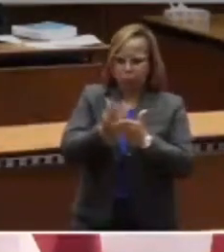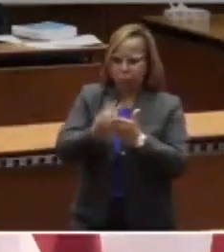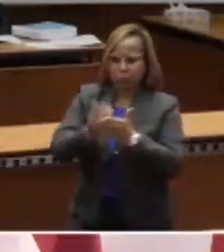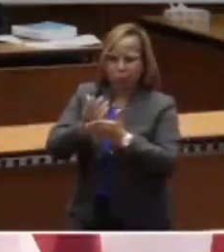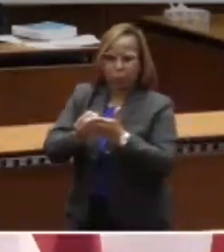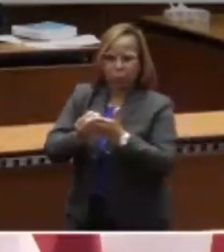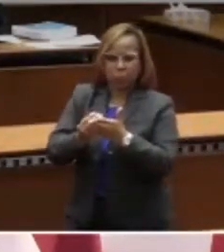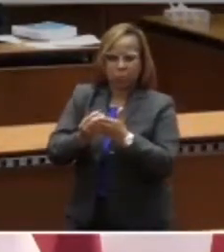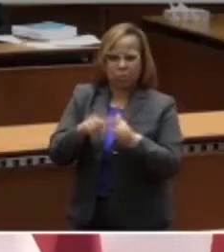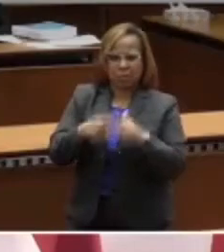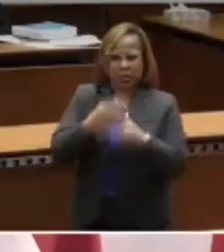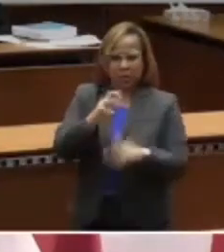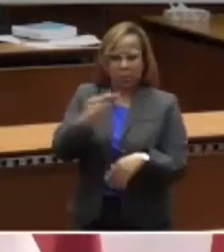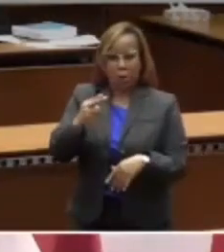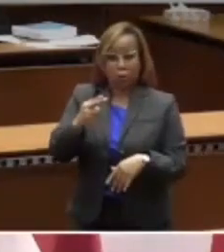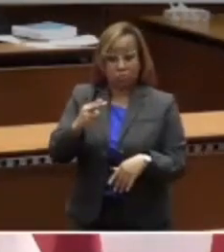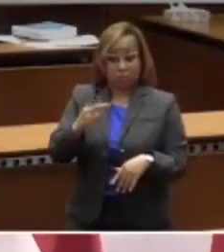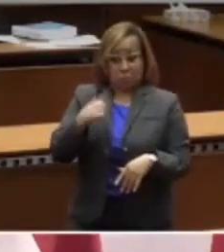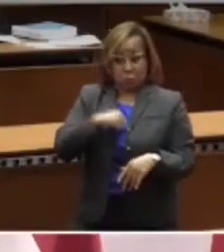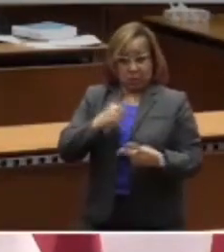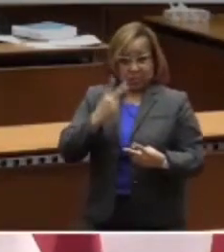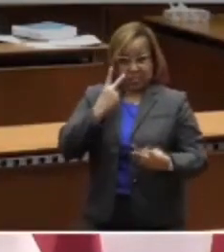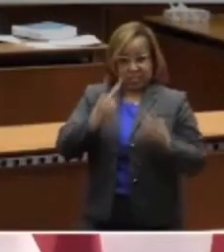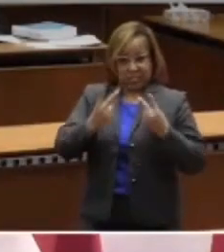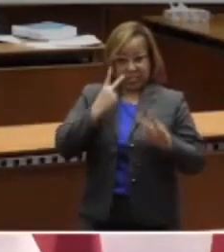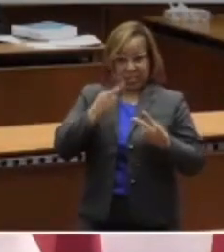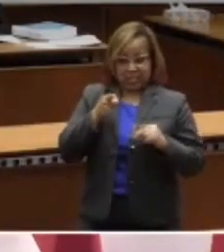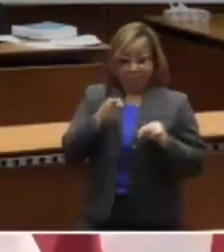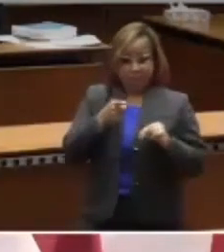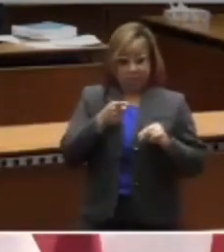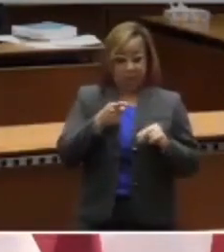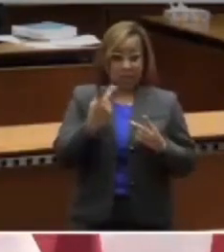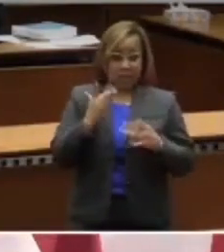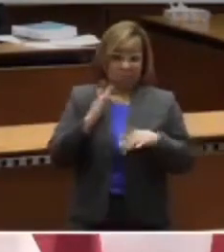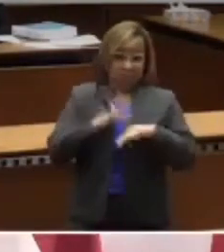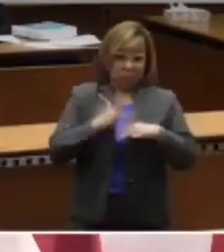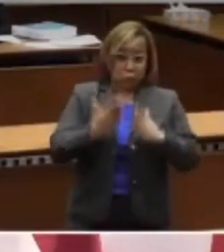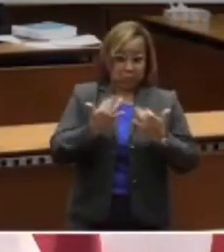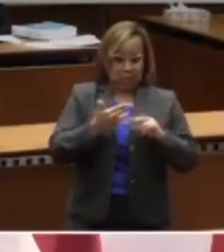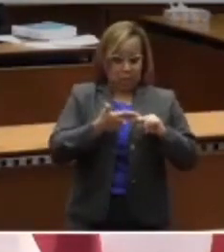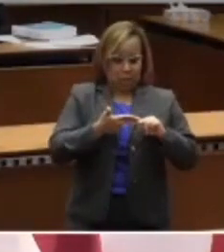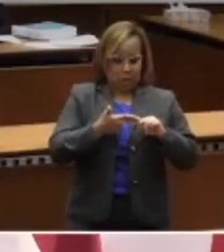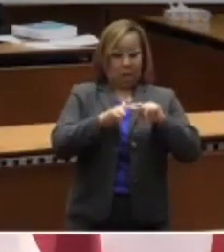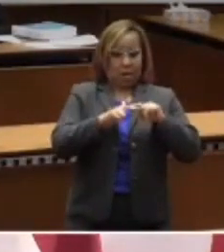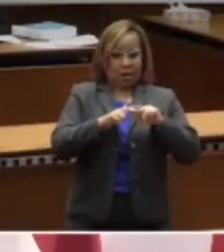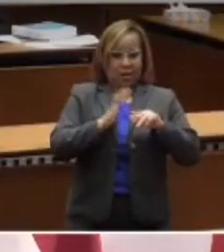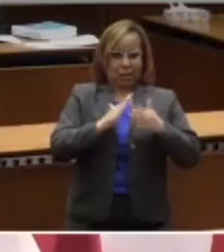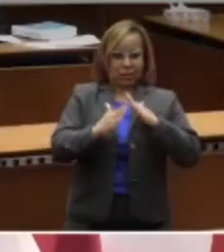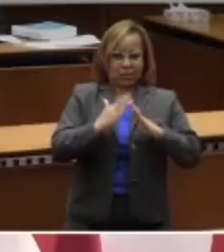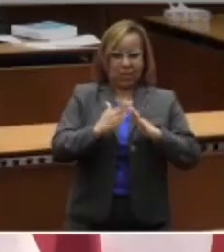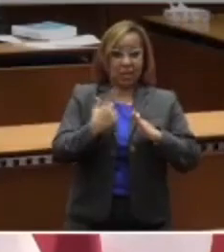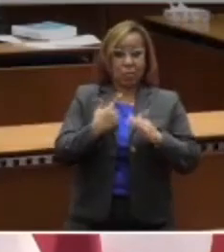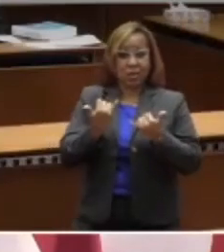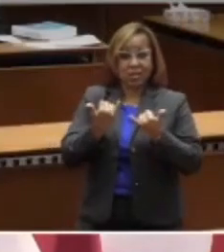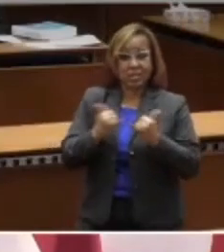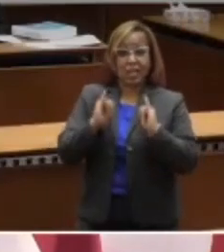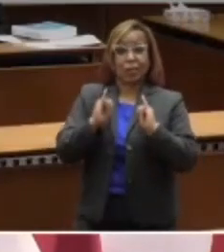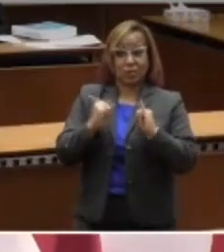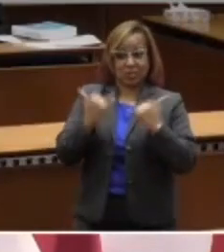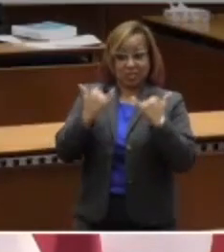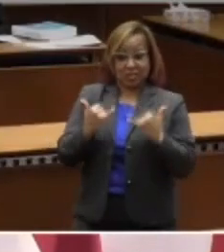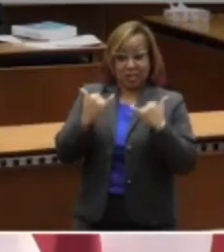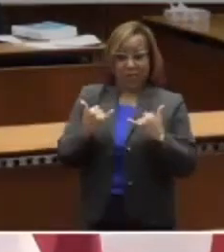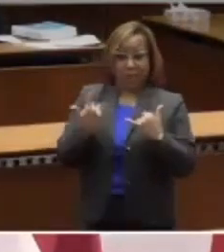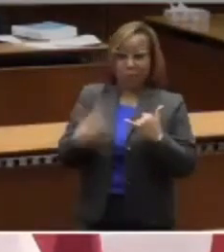March. And while we have seen a slight uptick of visitors in our city, we continue to be at